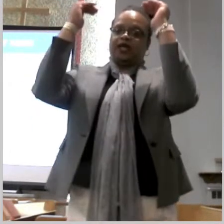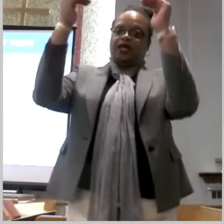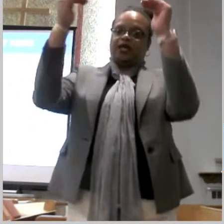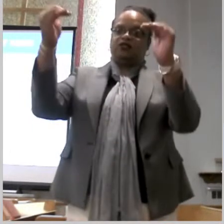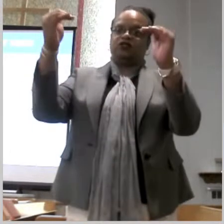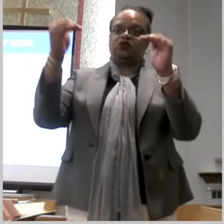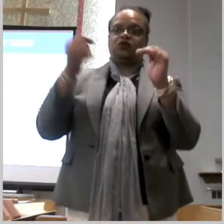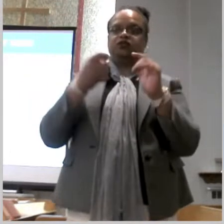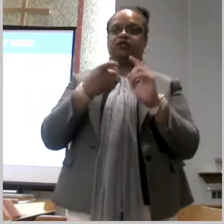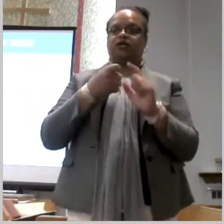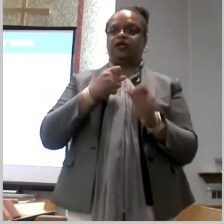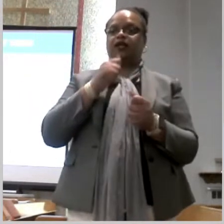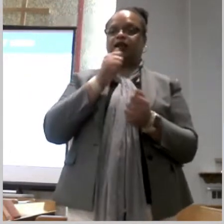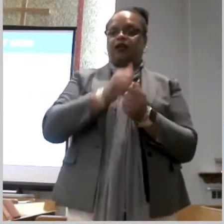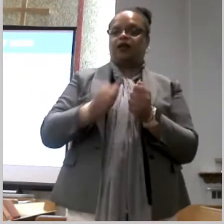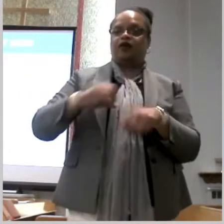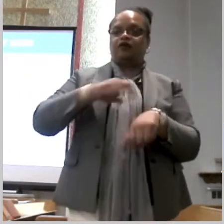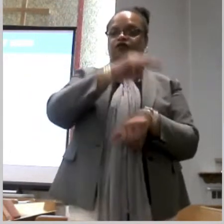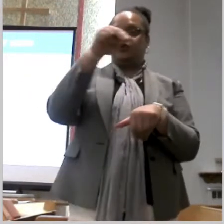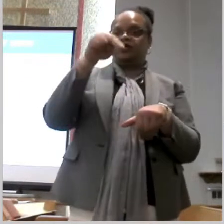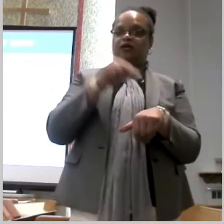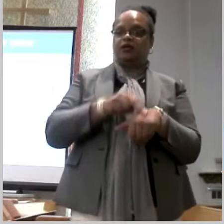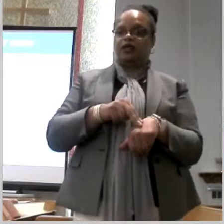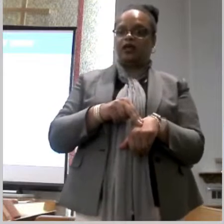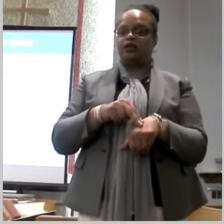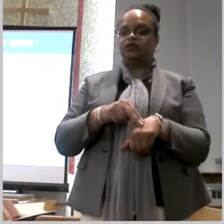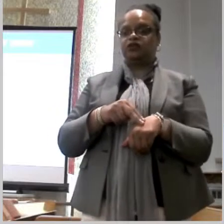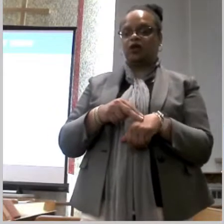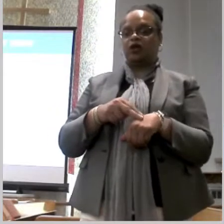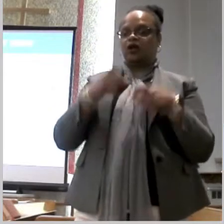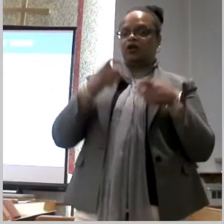High. Exalted in every